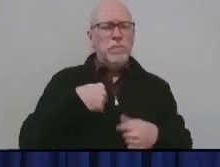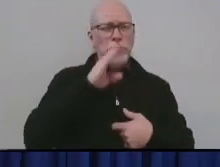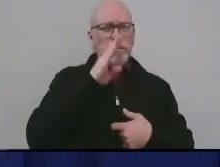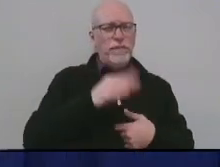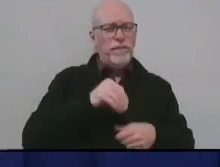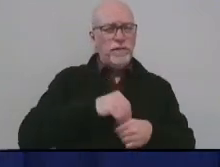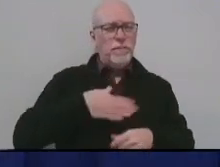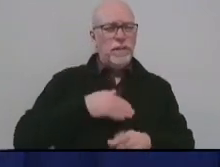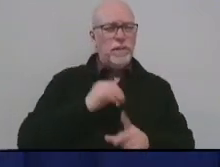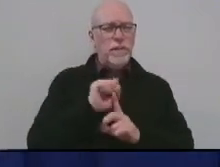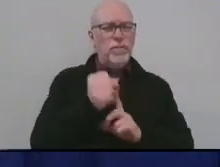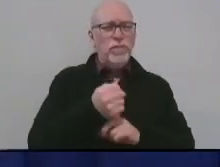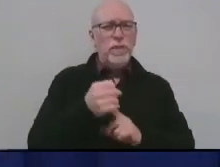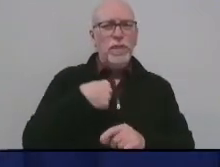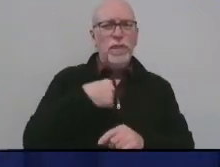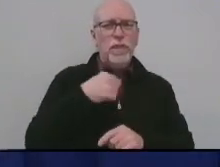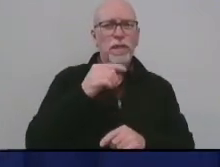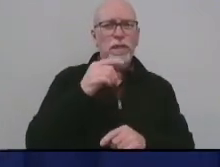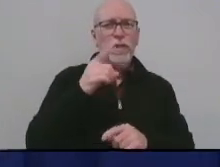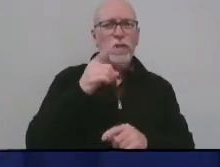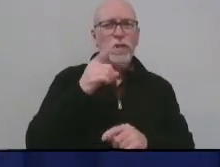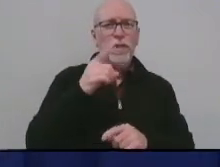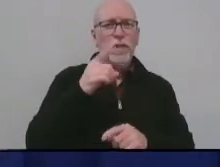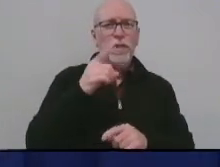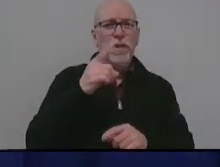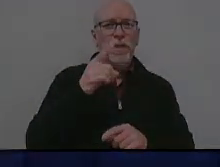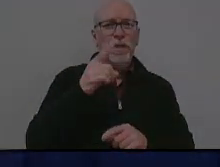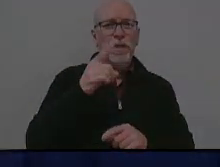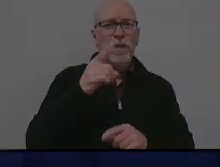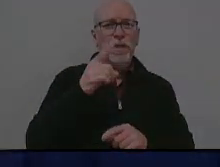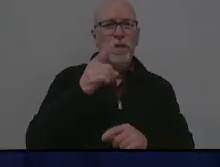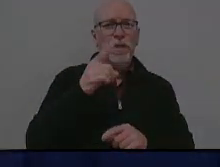where I didn't say communication could probably be better. I mean,